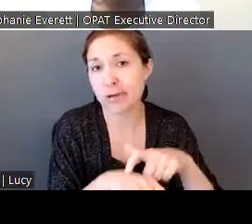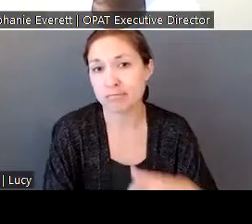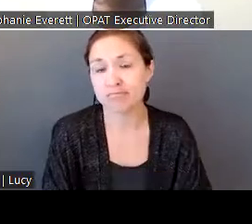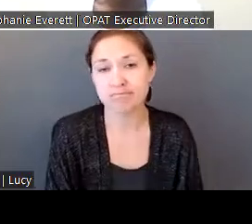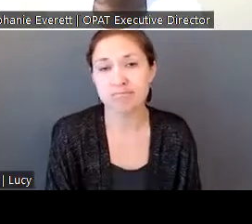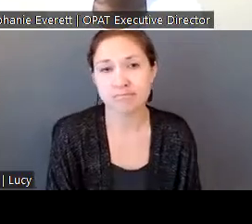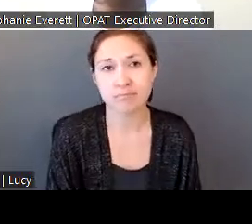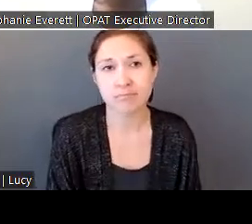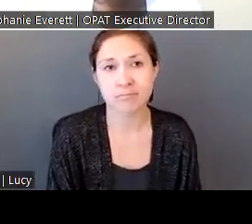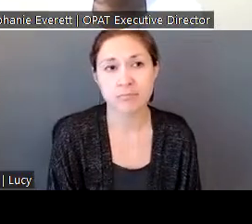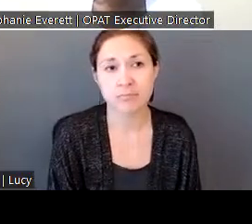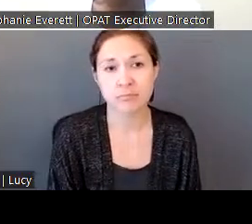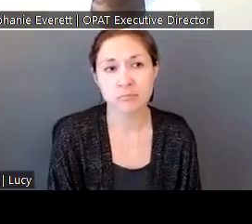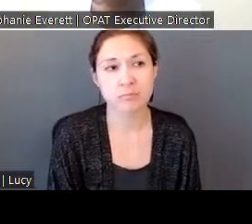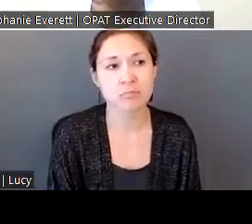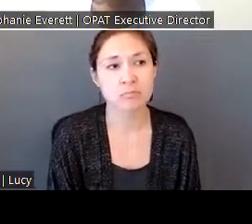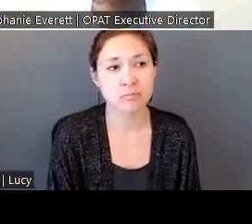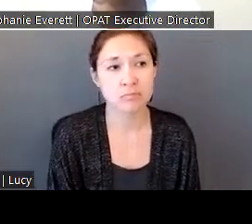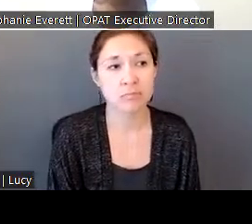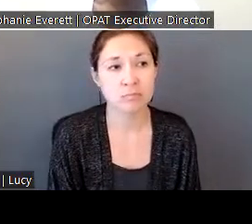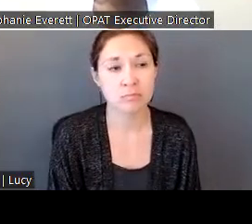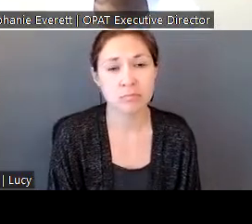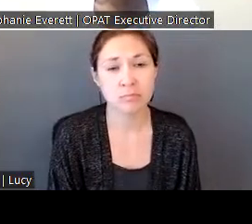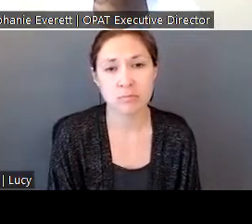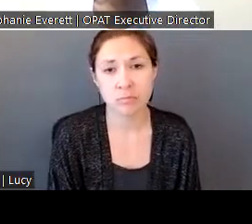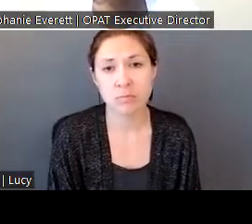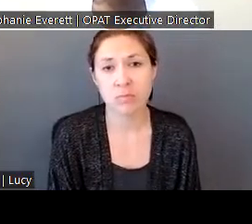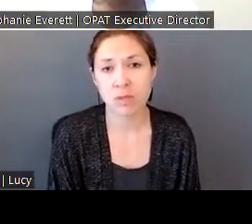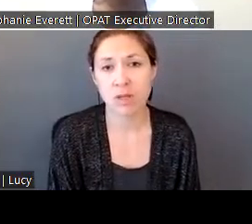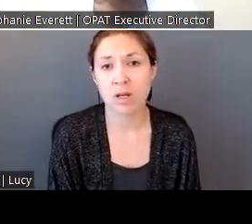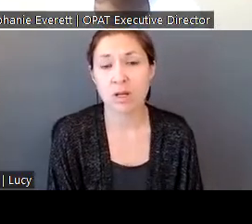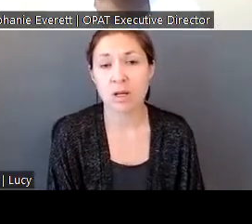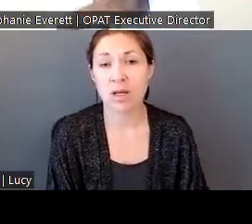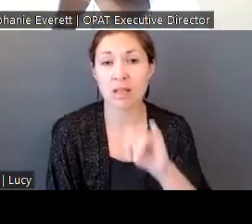And the discipline I think it's a good question. As far as the matrix